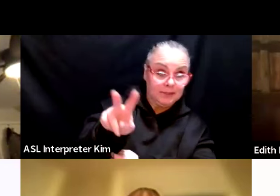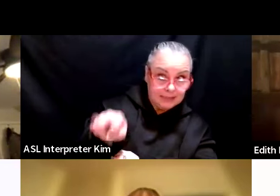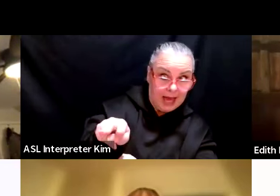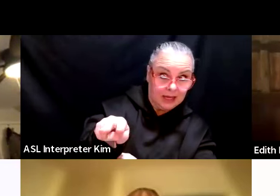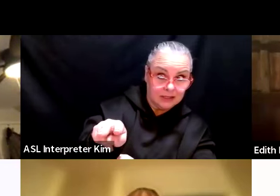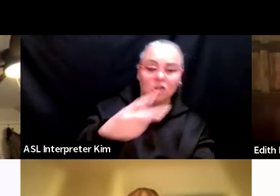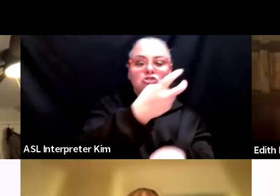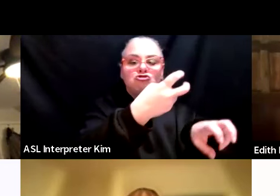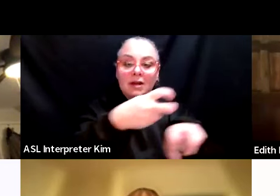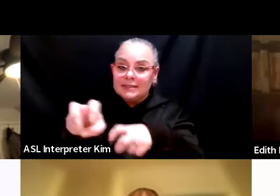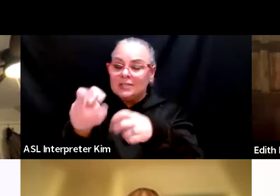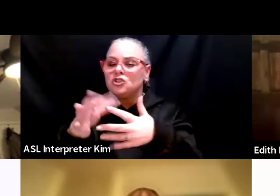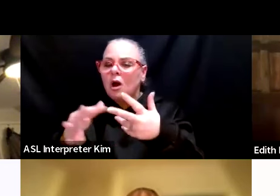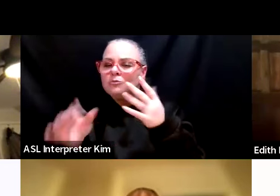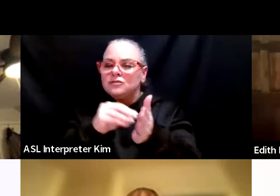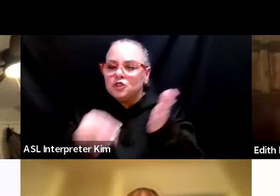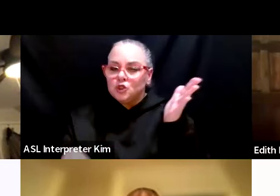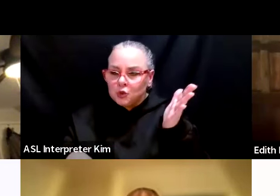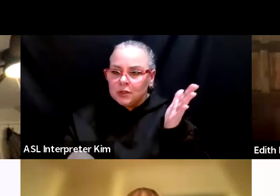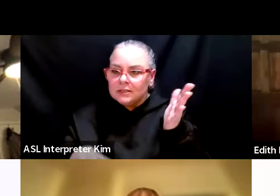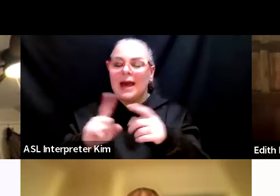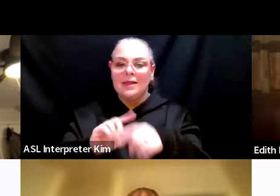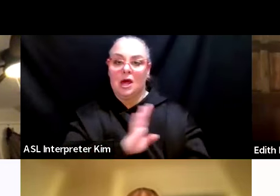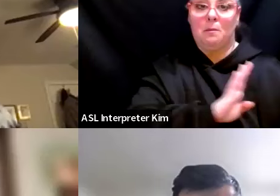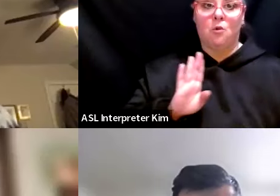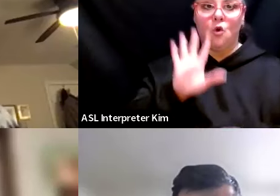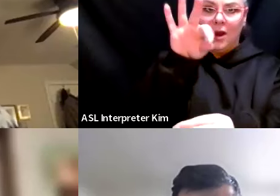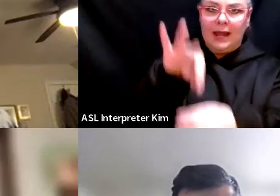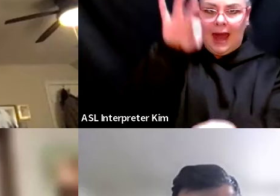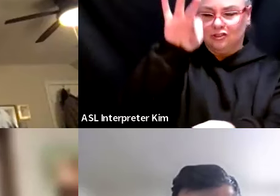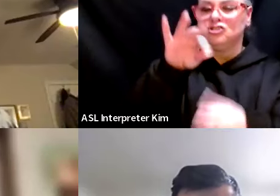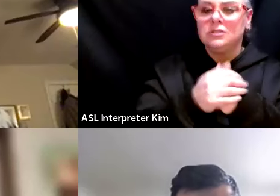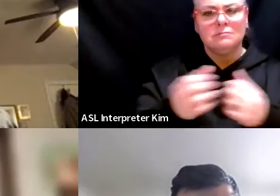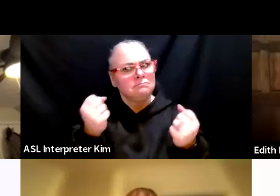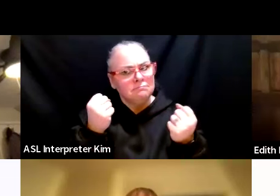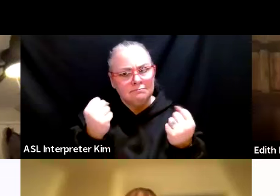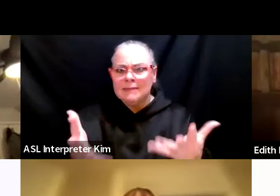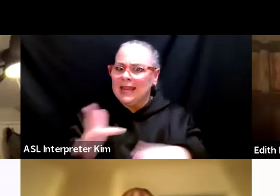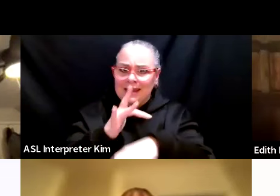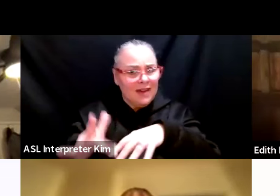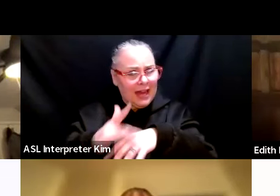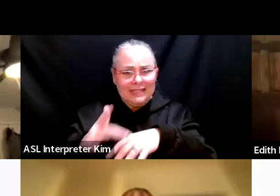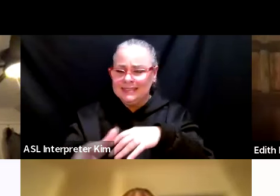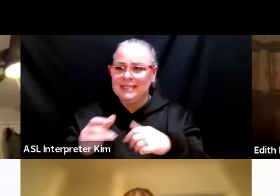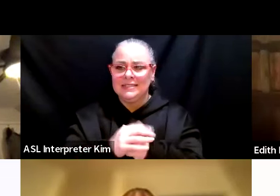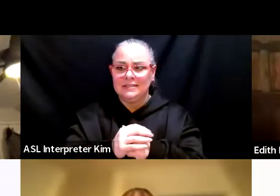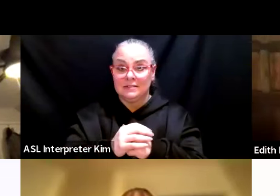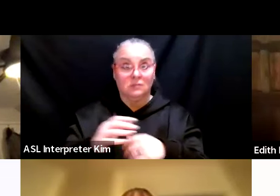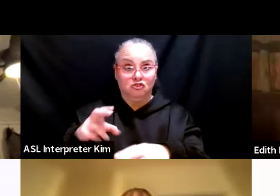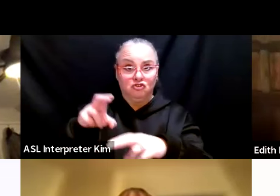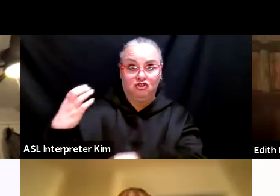discuss transition options for students, and we will hold our board elections. There'll be many, many seats open, including the seat of